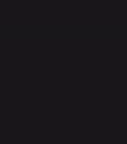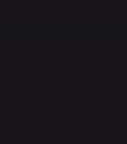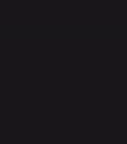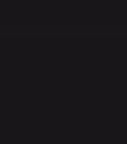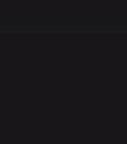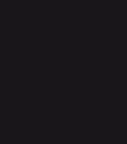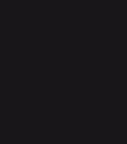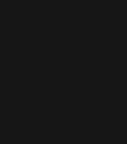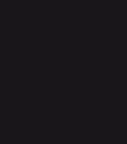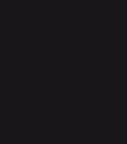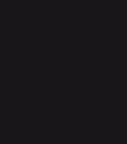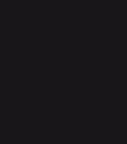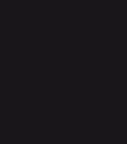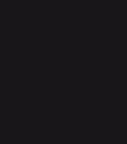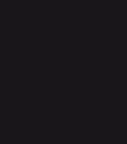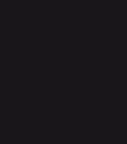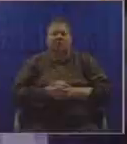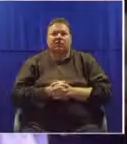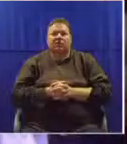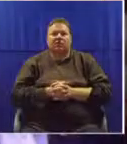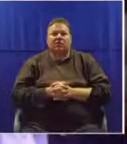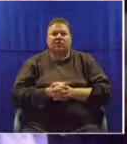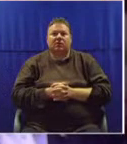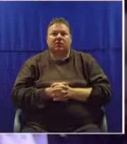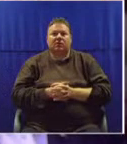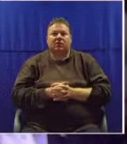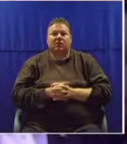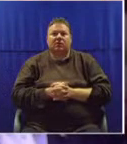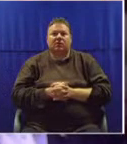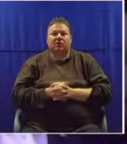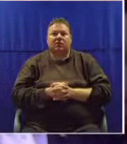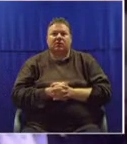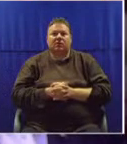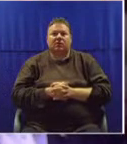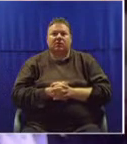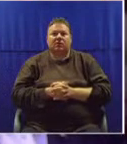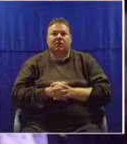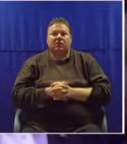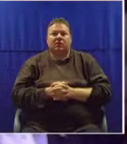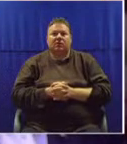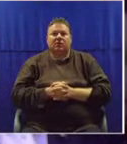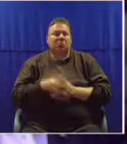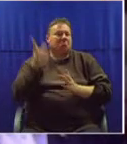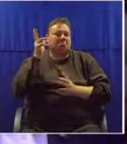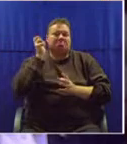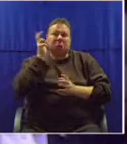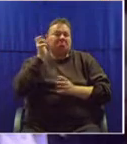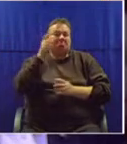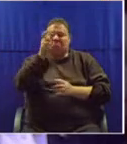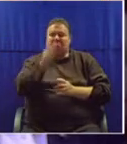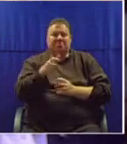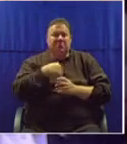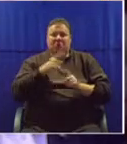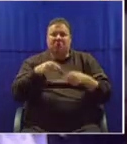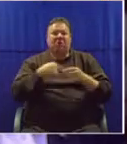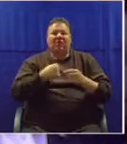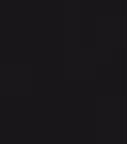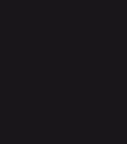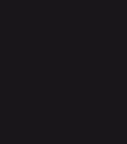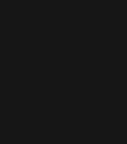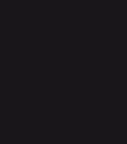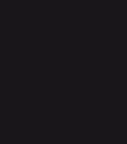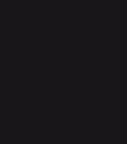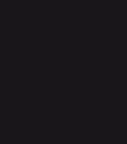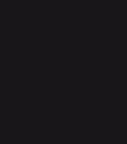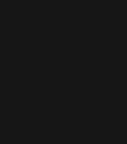Withdraw your finger, Chief. Withdraw your finger. In terms of rule 6, they have continued to undermine the frame. So the